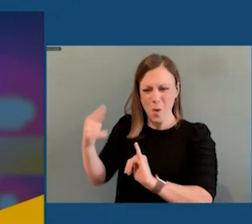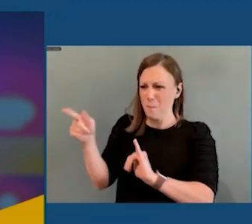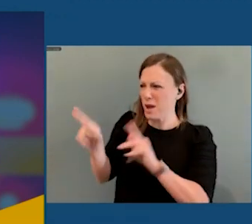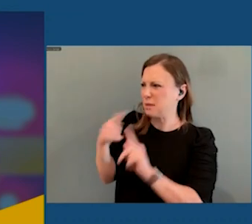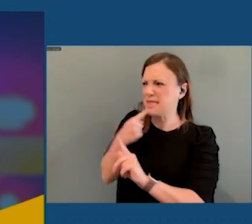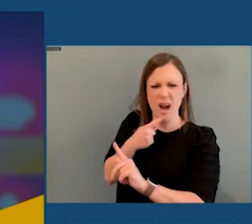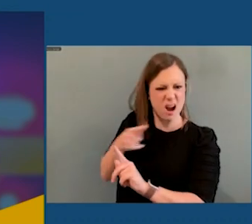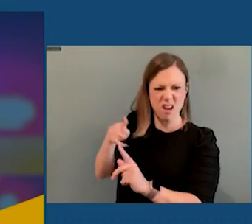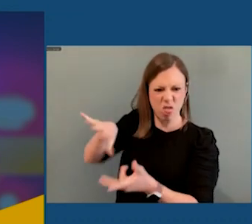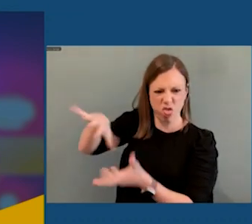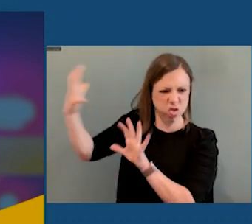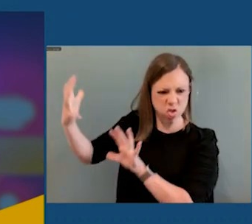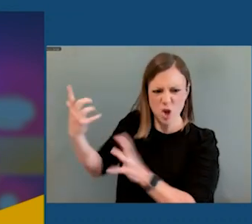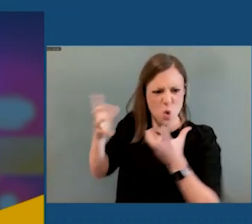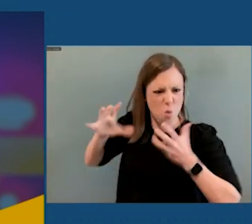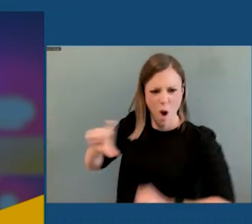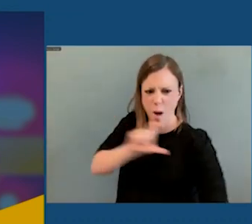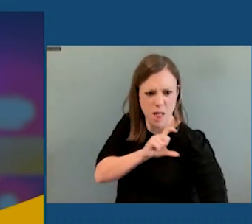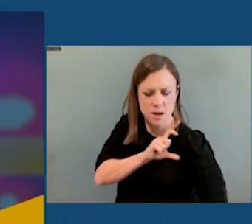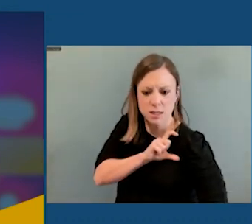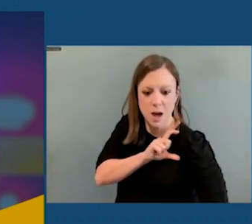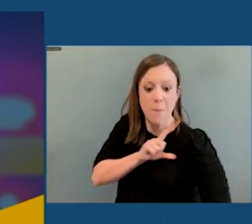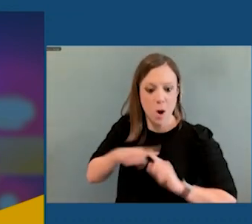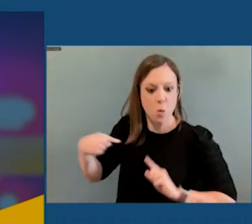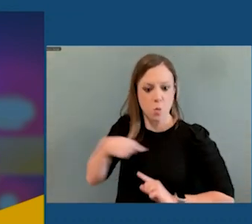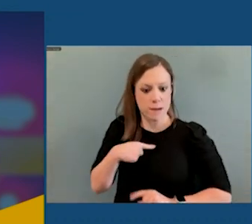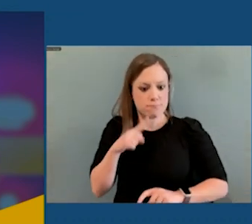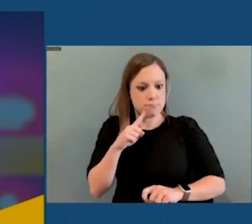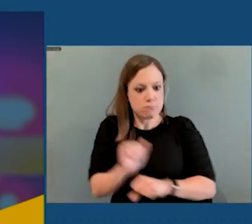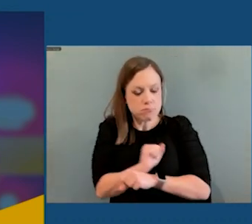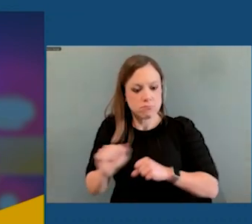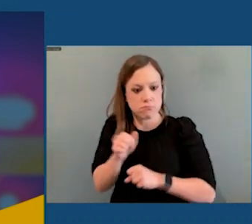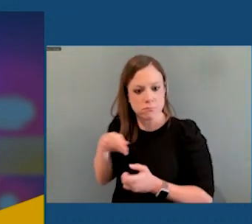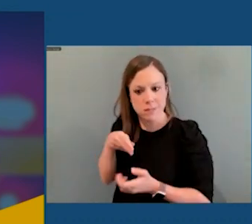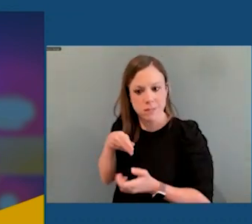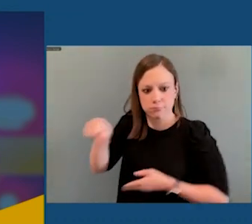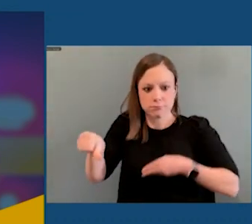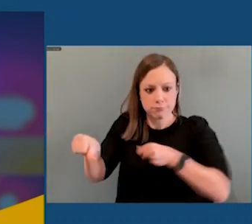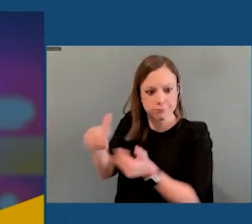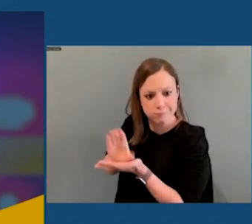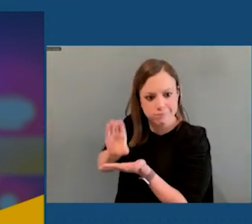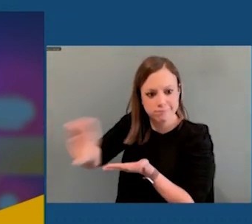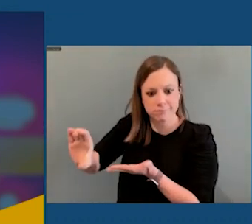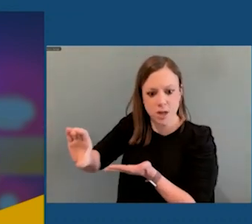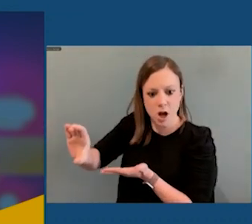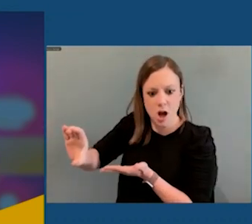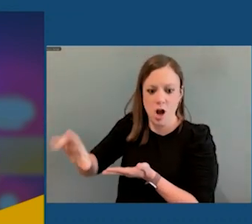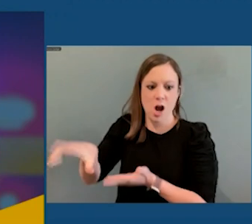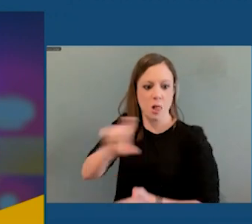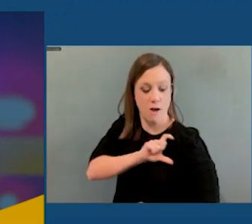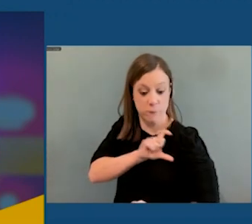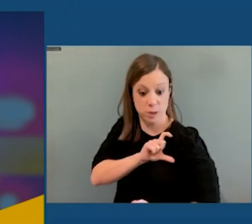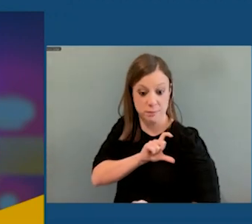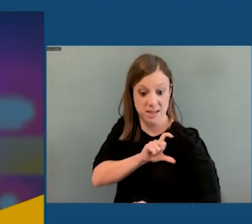enforcement. As a result, shootings and murders are down 30% statewide.